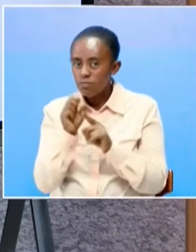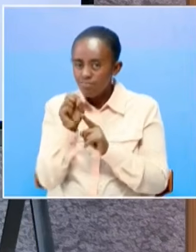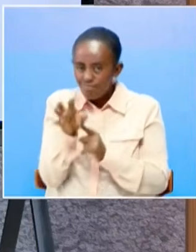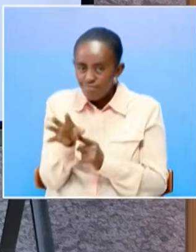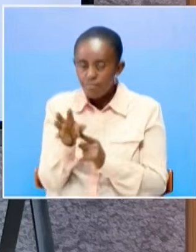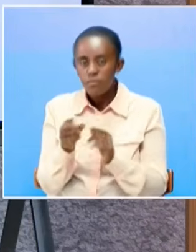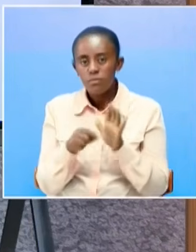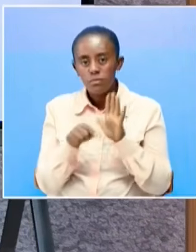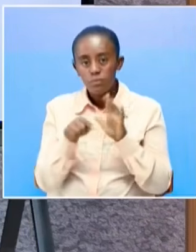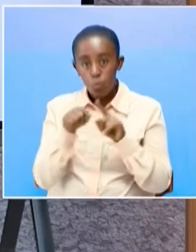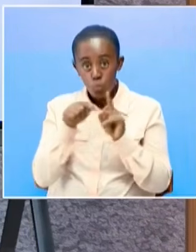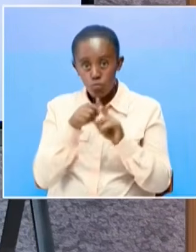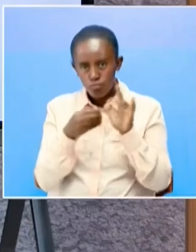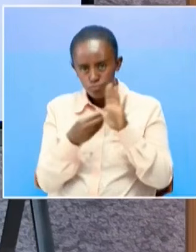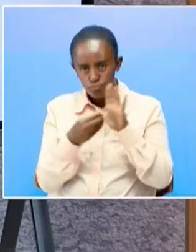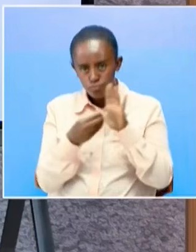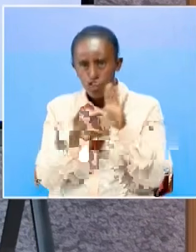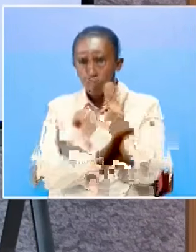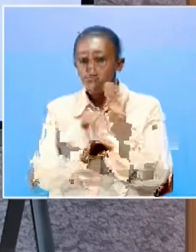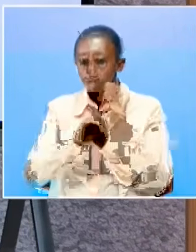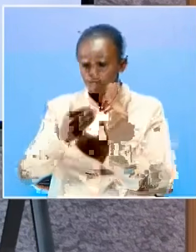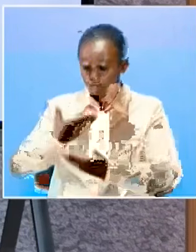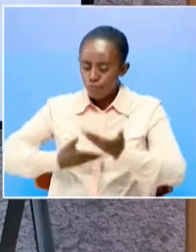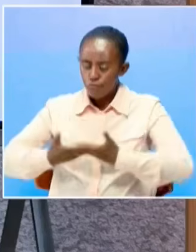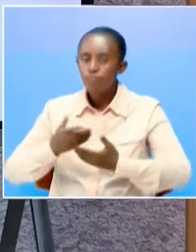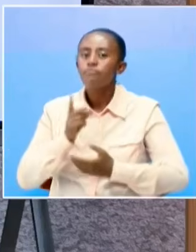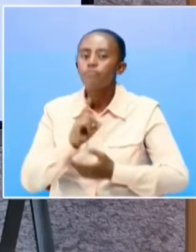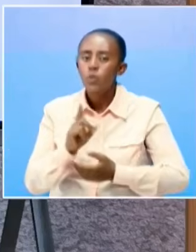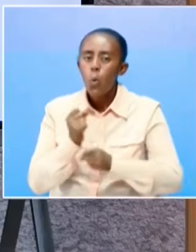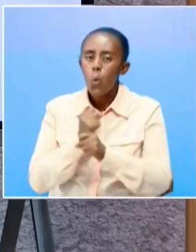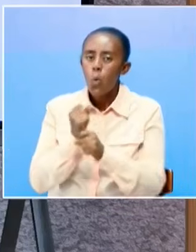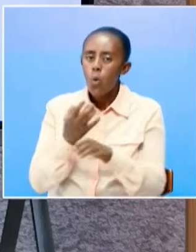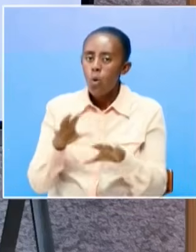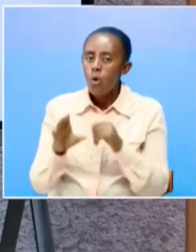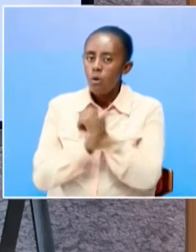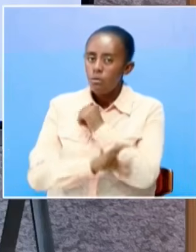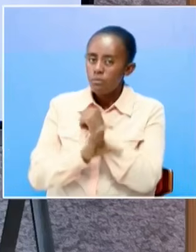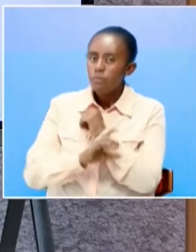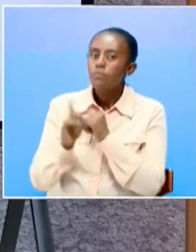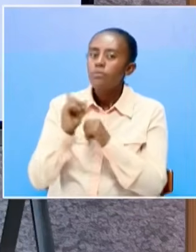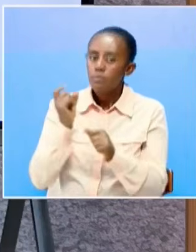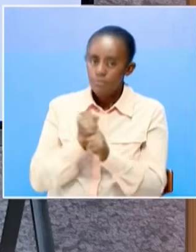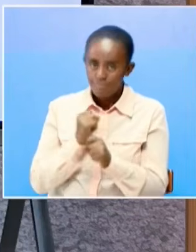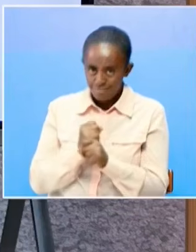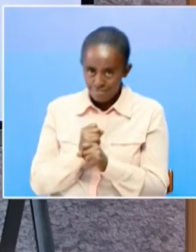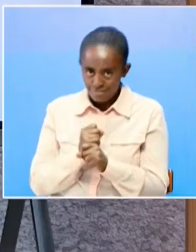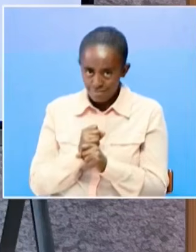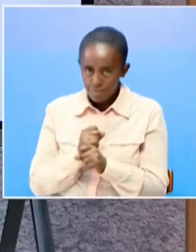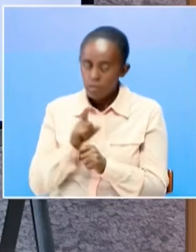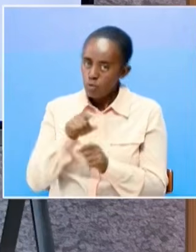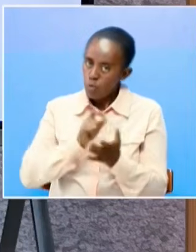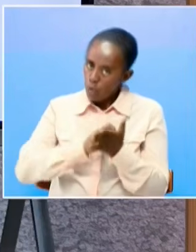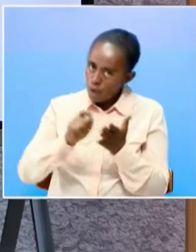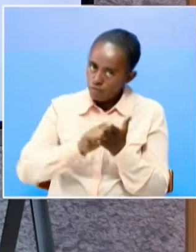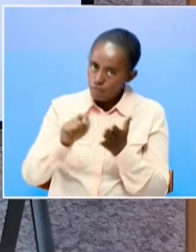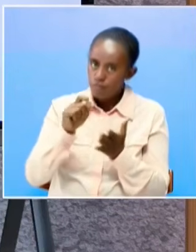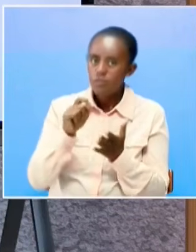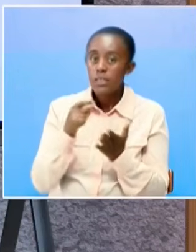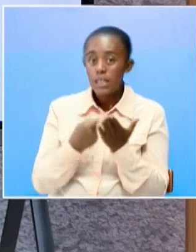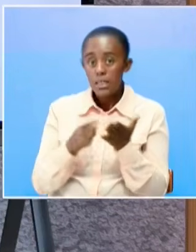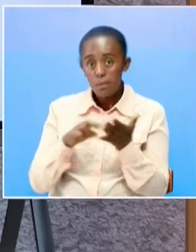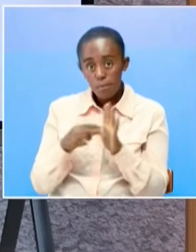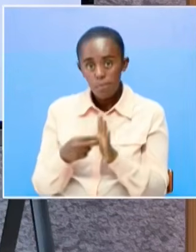on her country? Okay? What she did for her country should be right there. This means